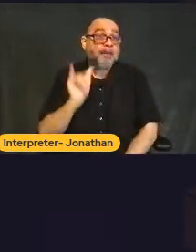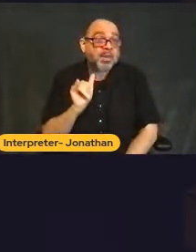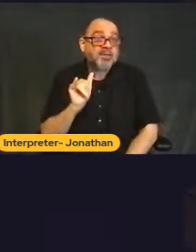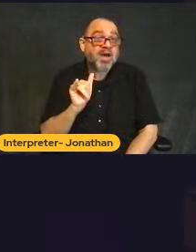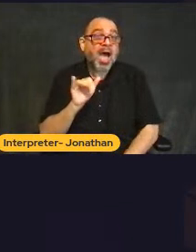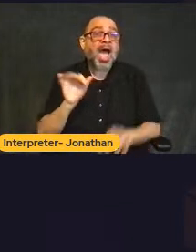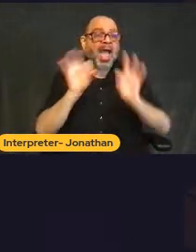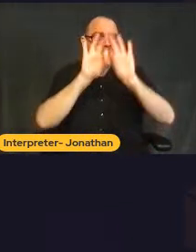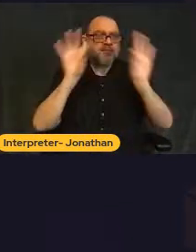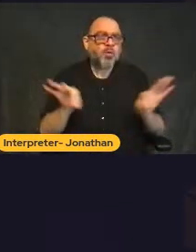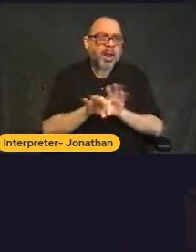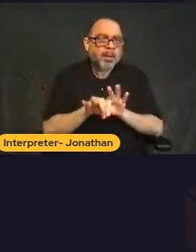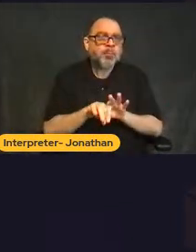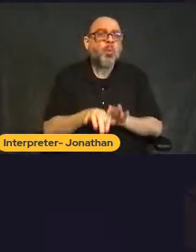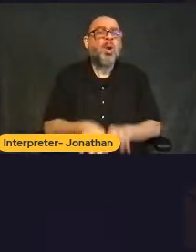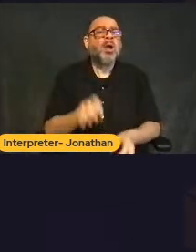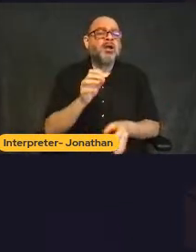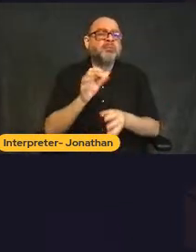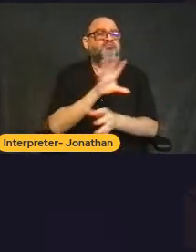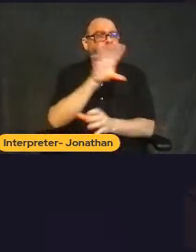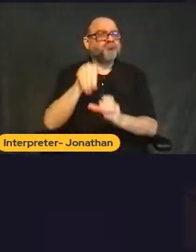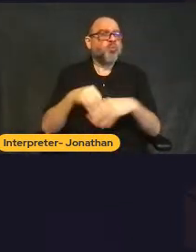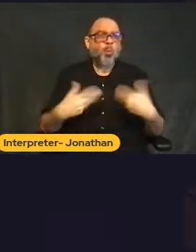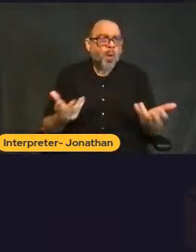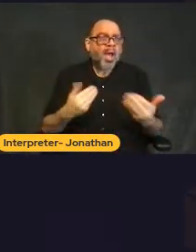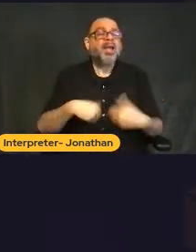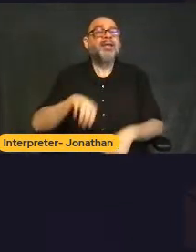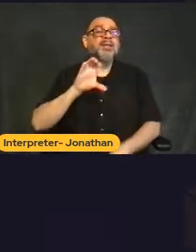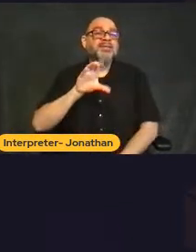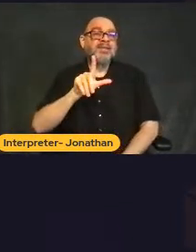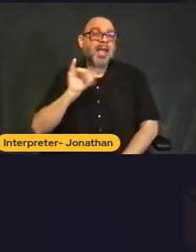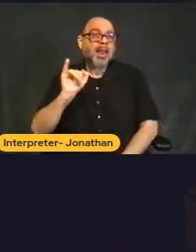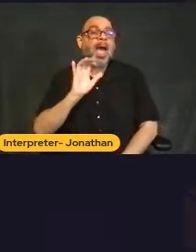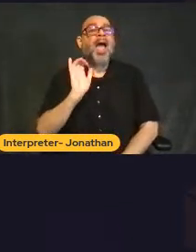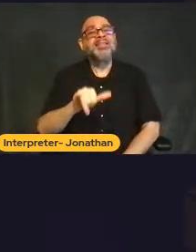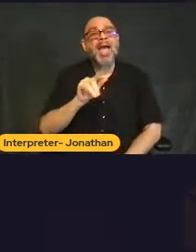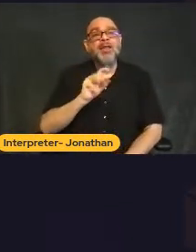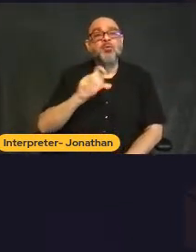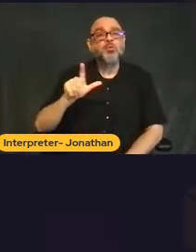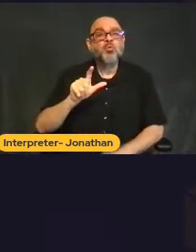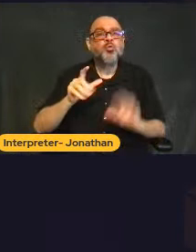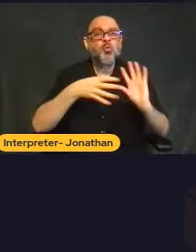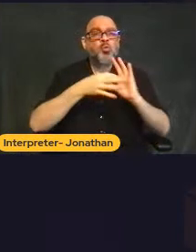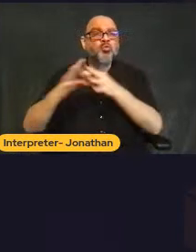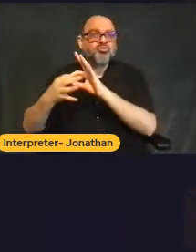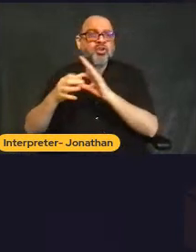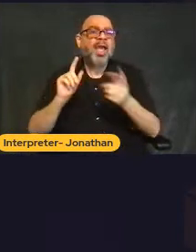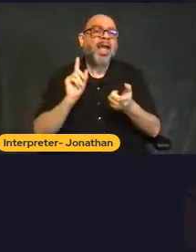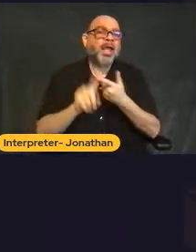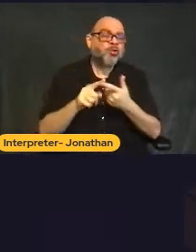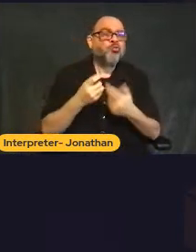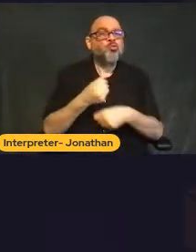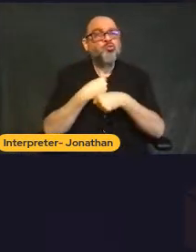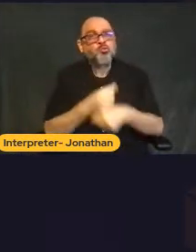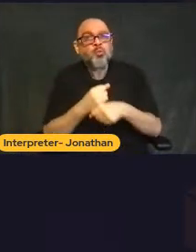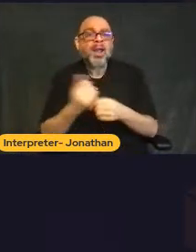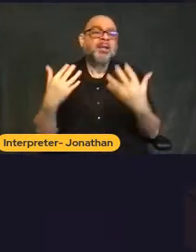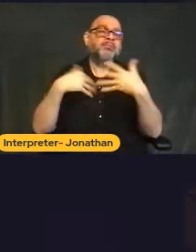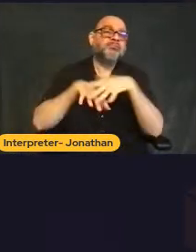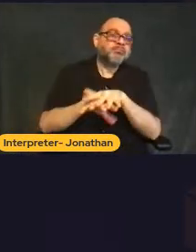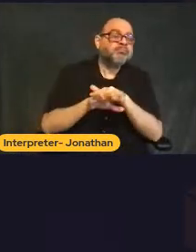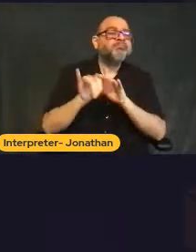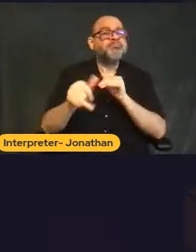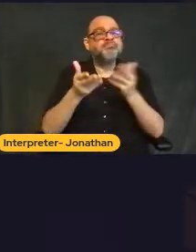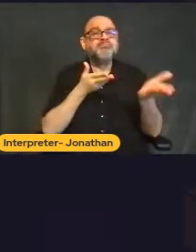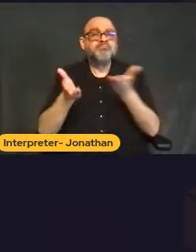consists of Amplify CLI, which is a tool chain to create, integrate, and manage AWS services